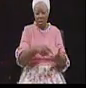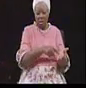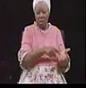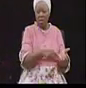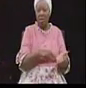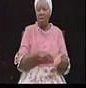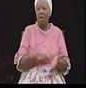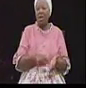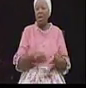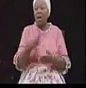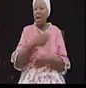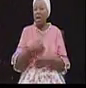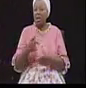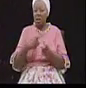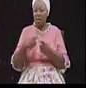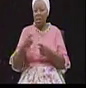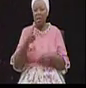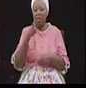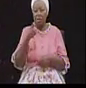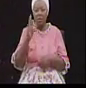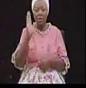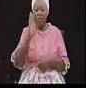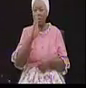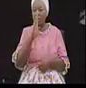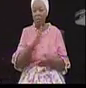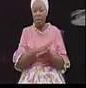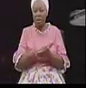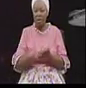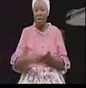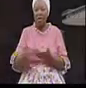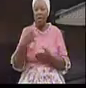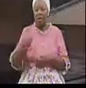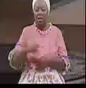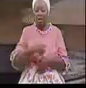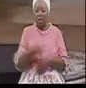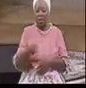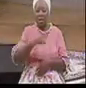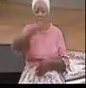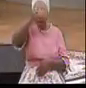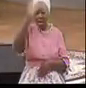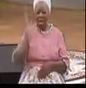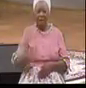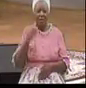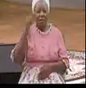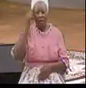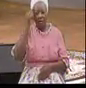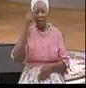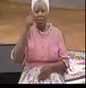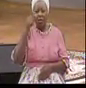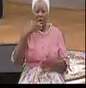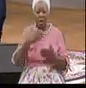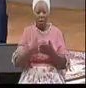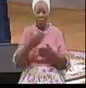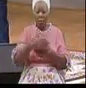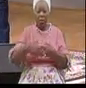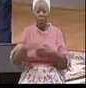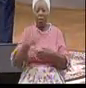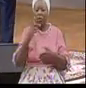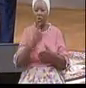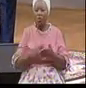that and be clean. They never thought beyond what they